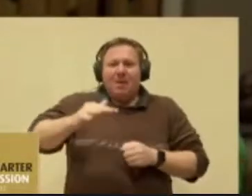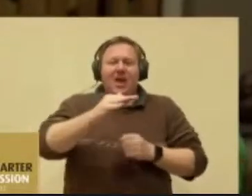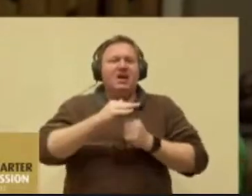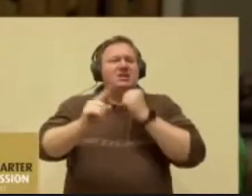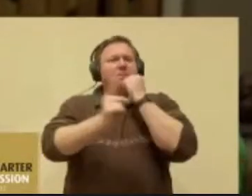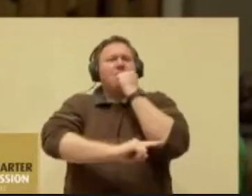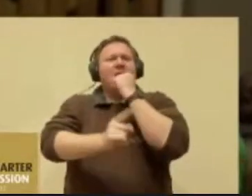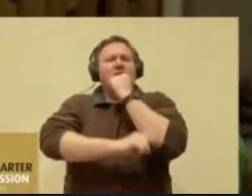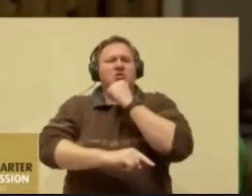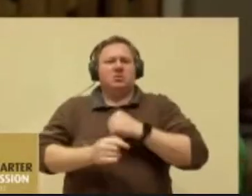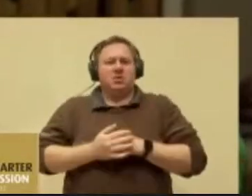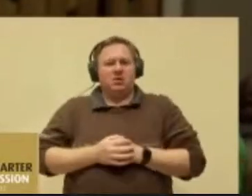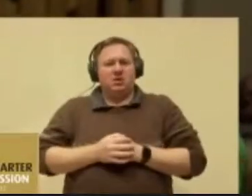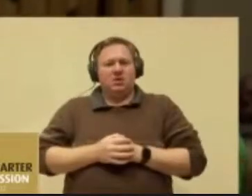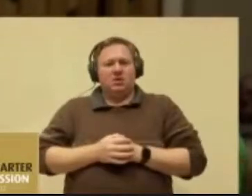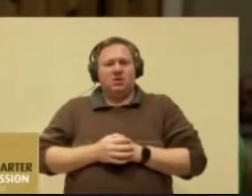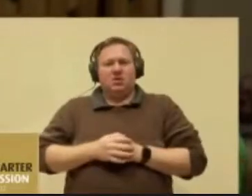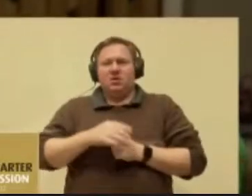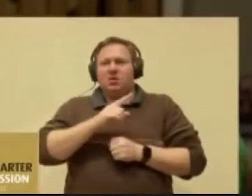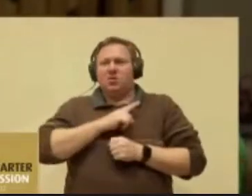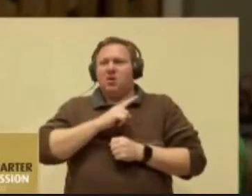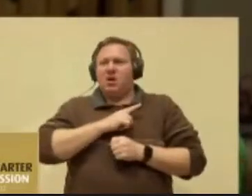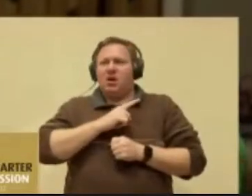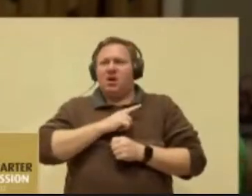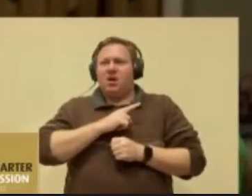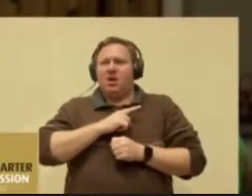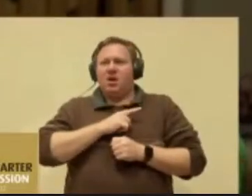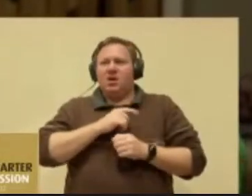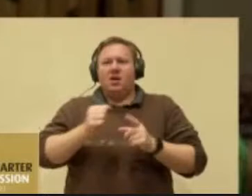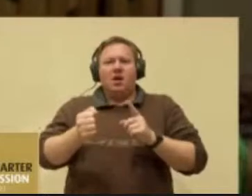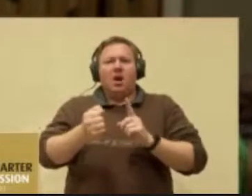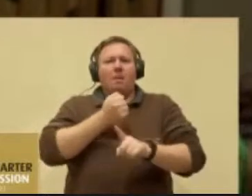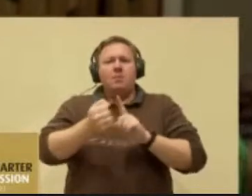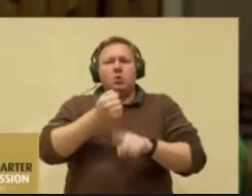because perpetrators don't get enough punishment